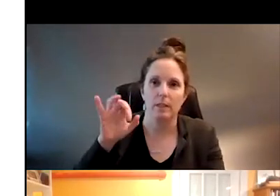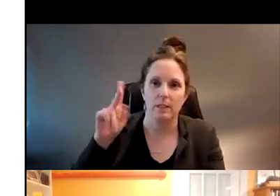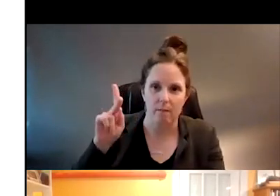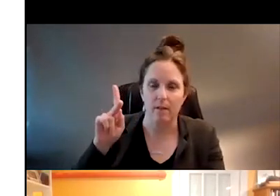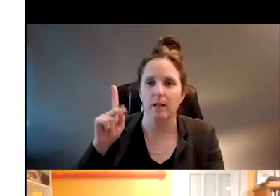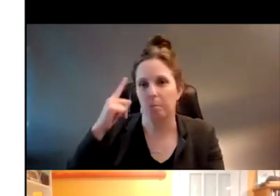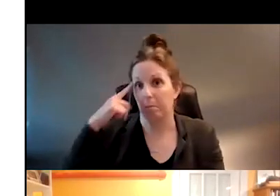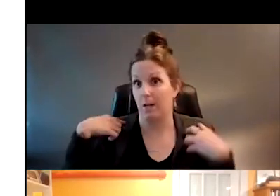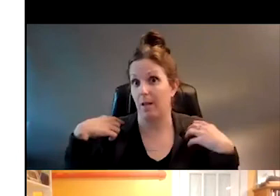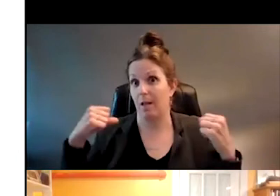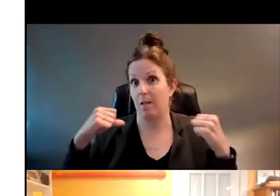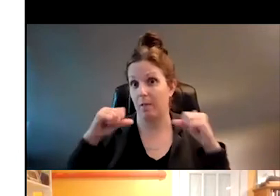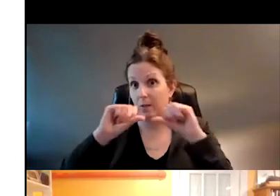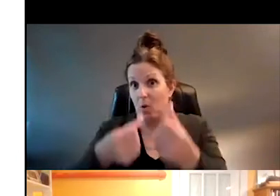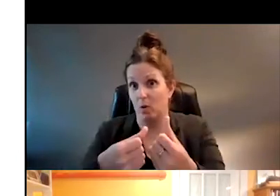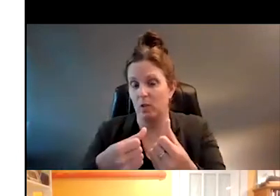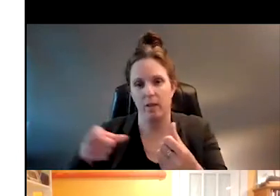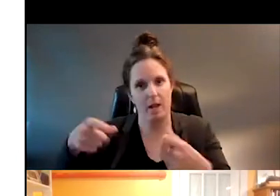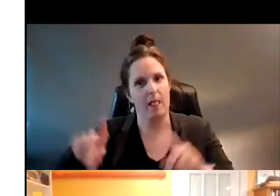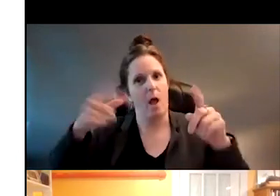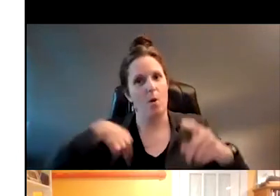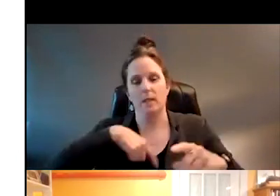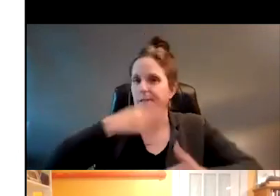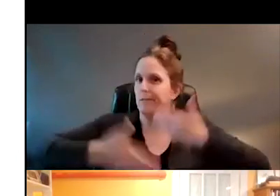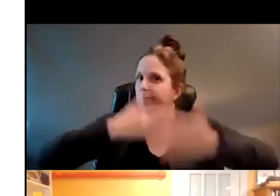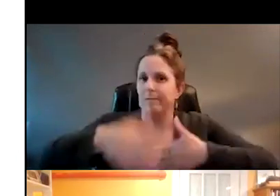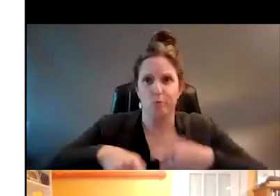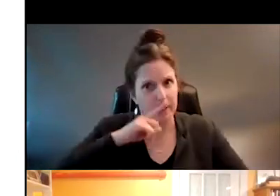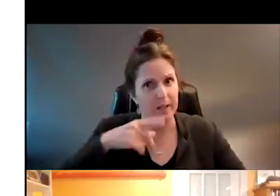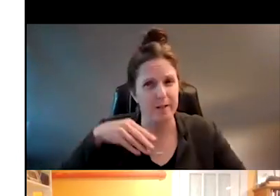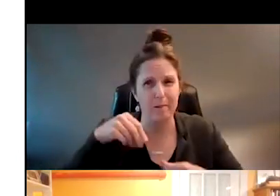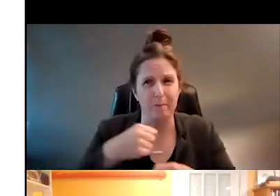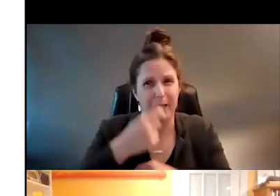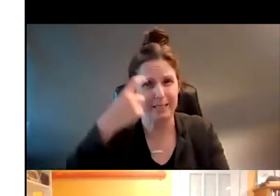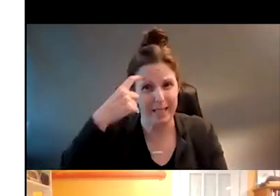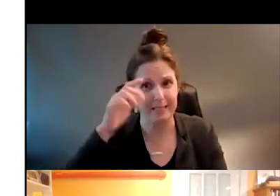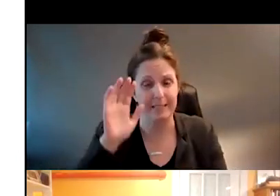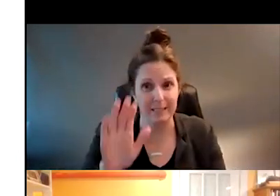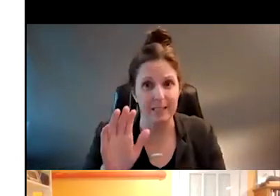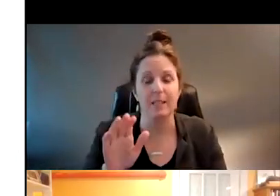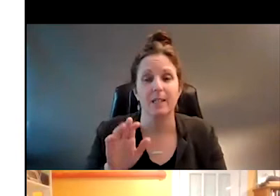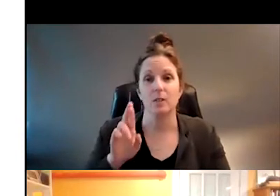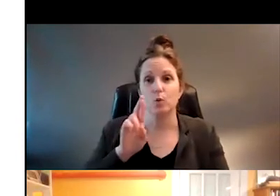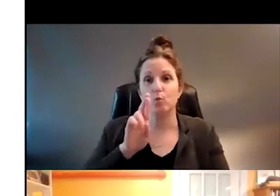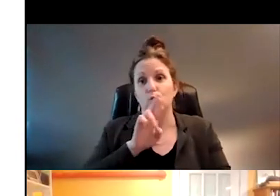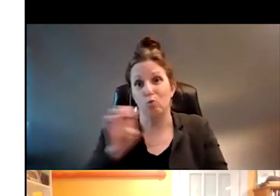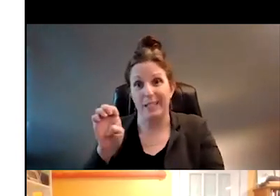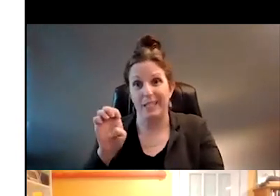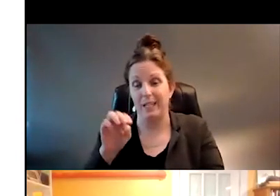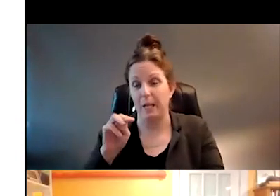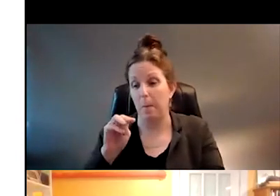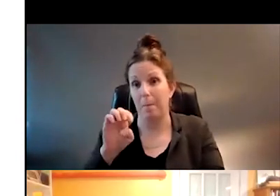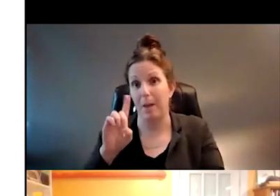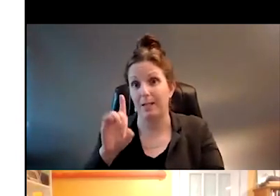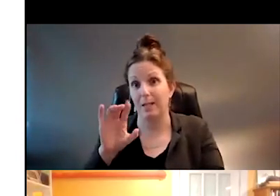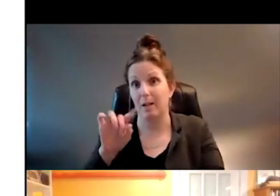something that made total sense to me. And I'm going to use this term to re-medicalize a mental health setting. Now, what did we